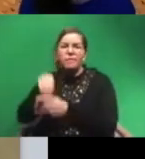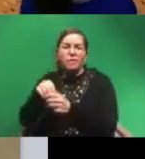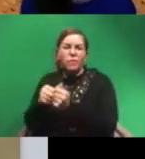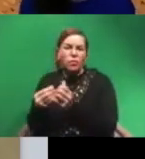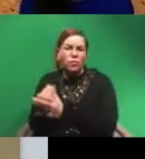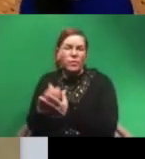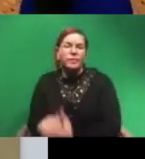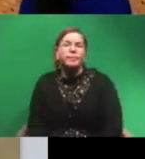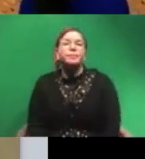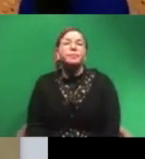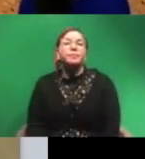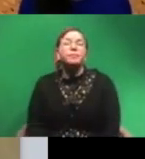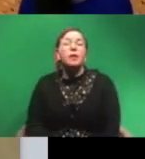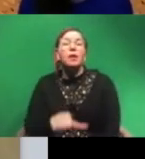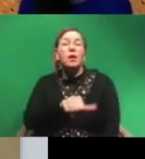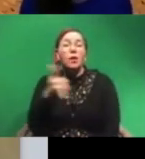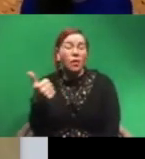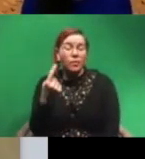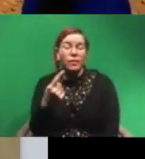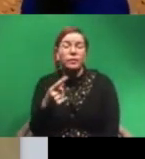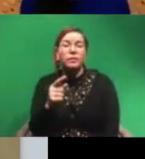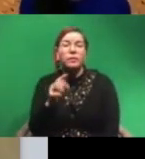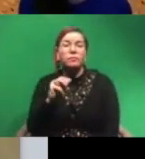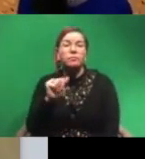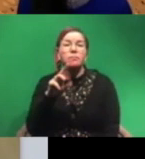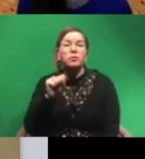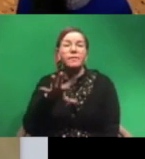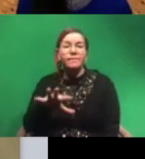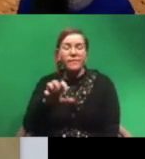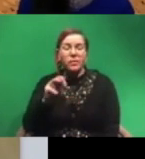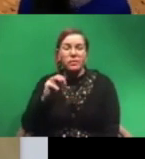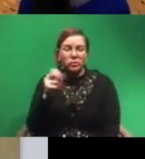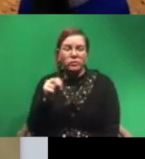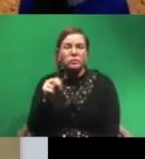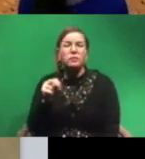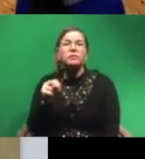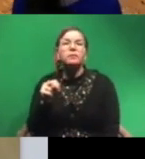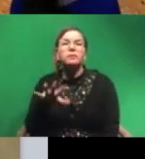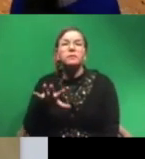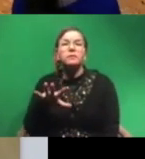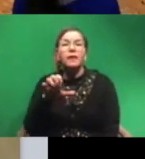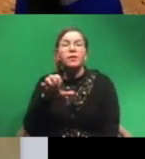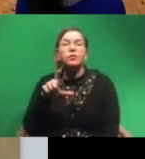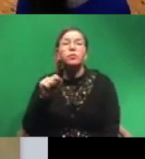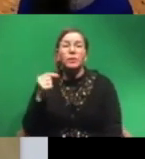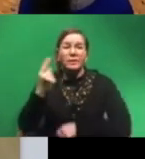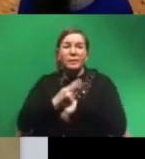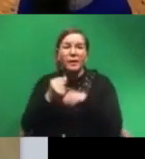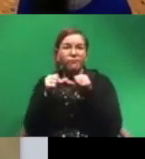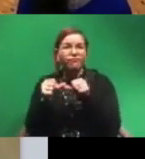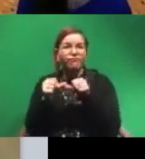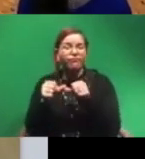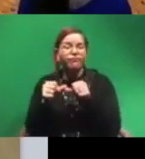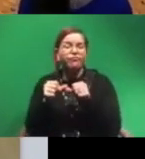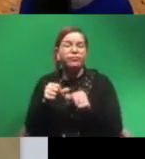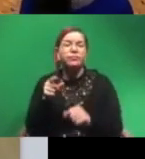Another really, really great one was the Mars 500 mission. And this was actually a 520-day mission. And